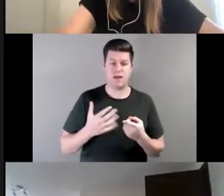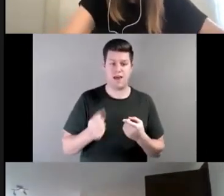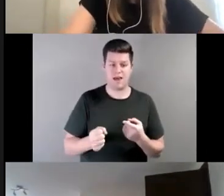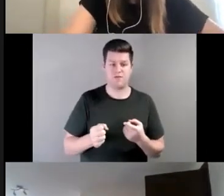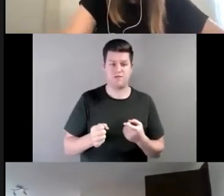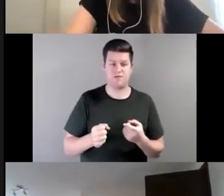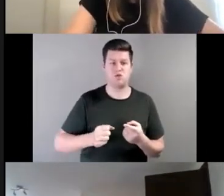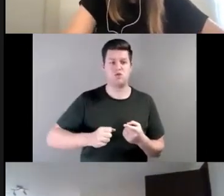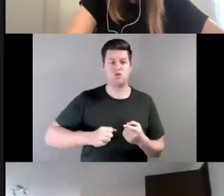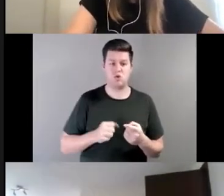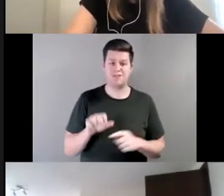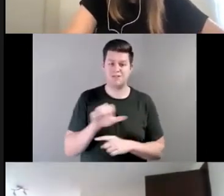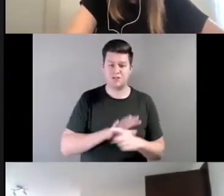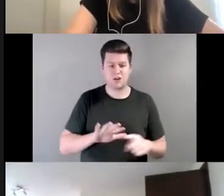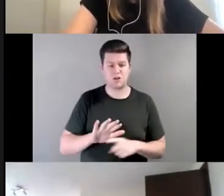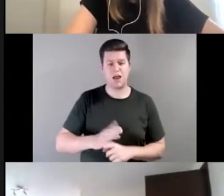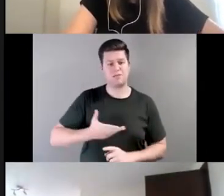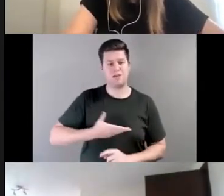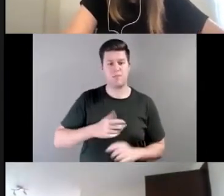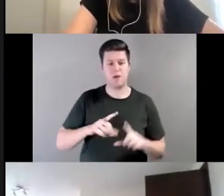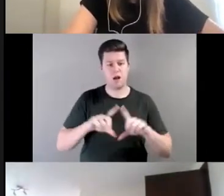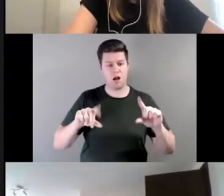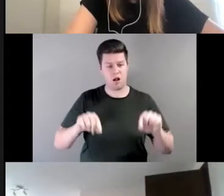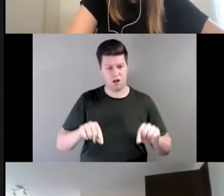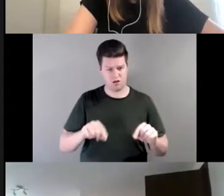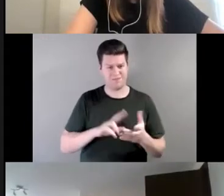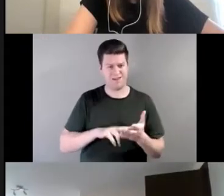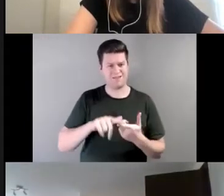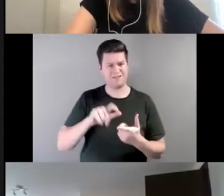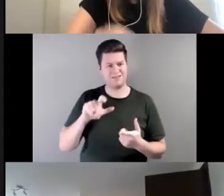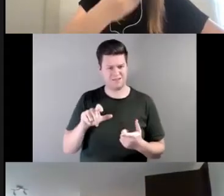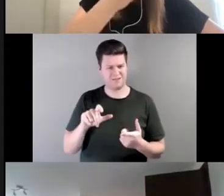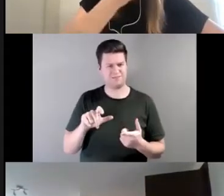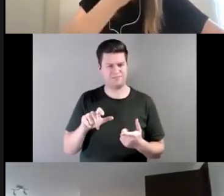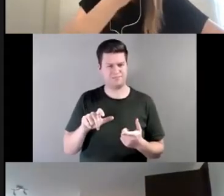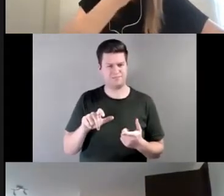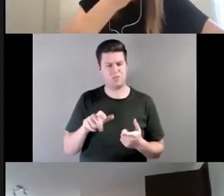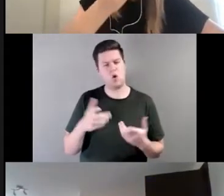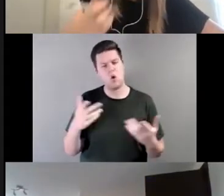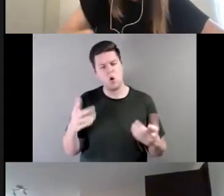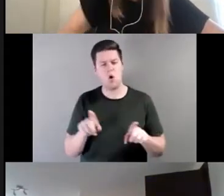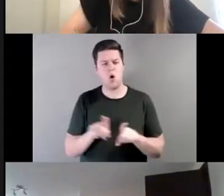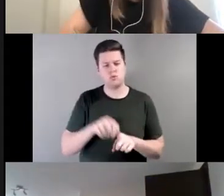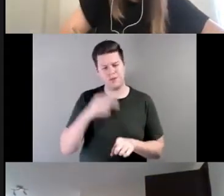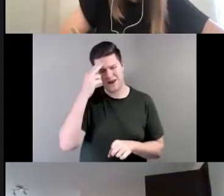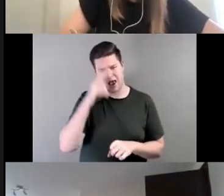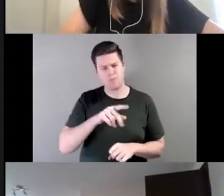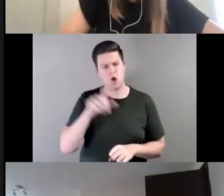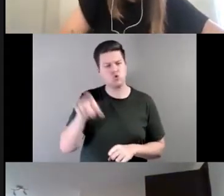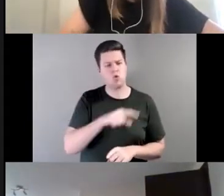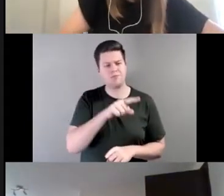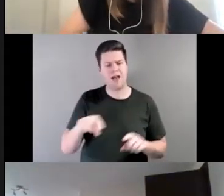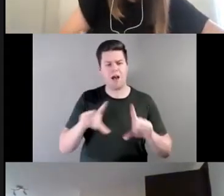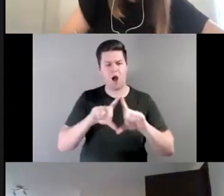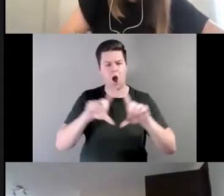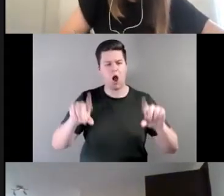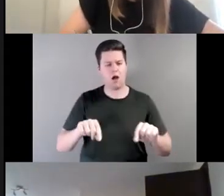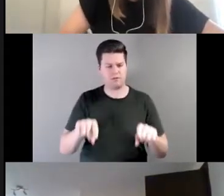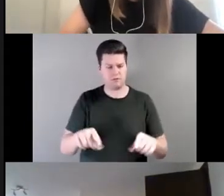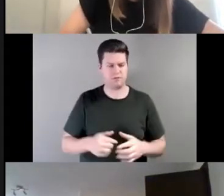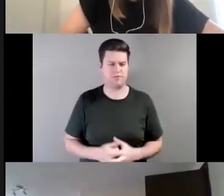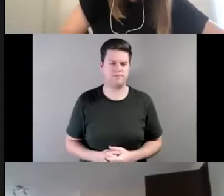National Entitlement Card branded as Saltire cards. So that's the cards that over 60s and